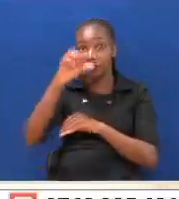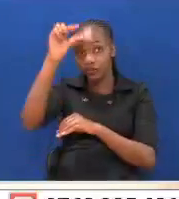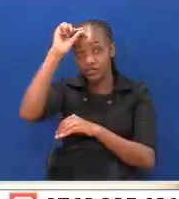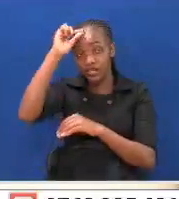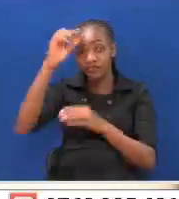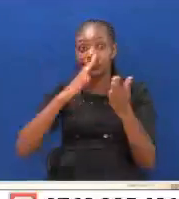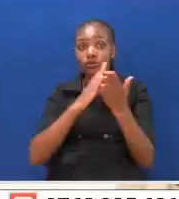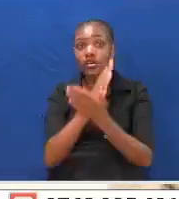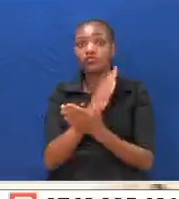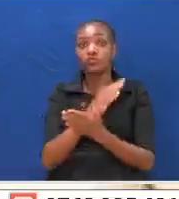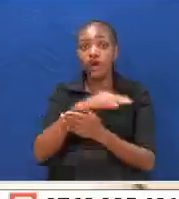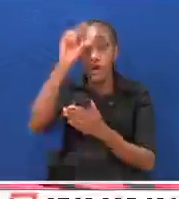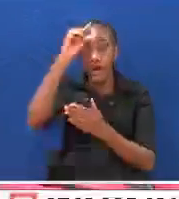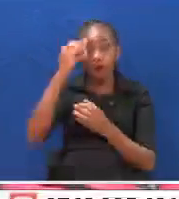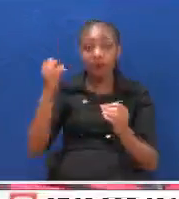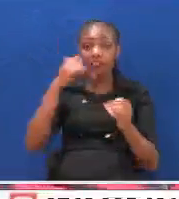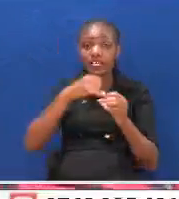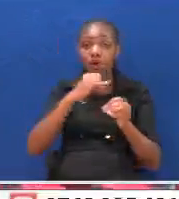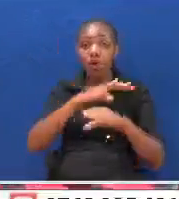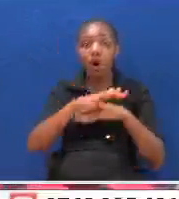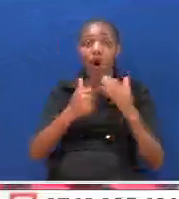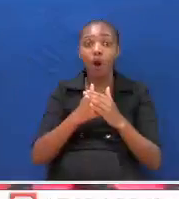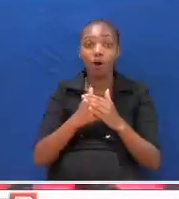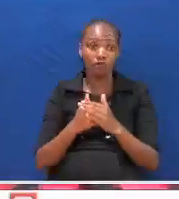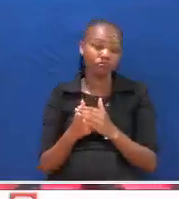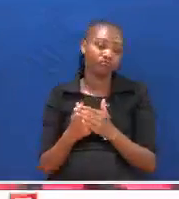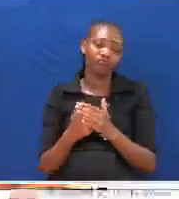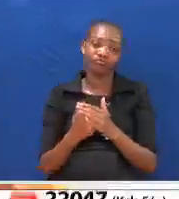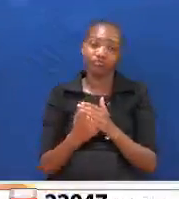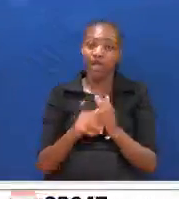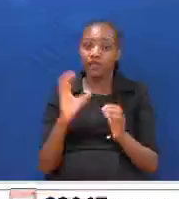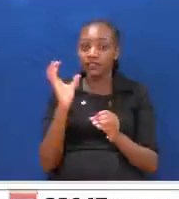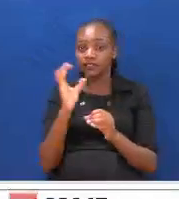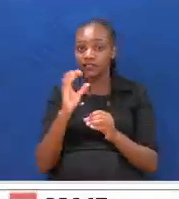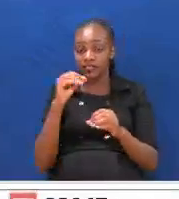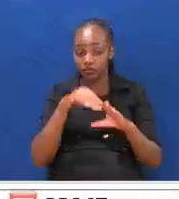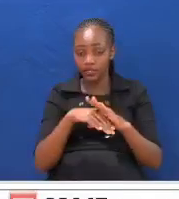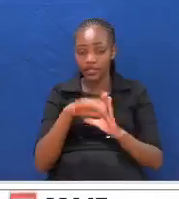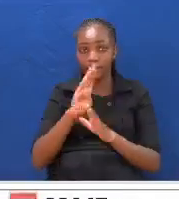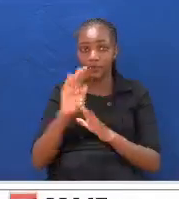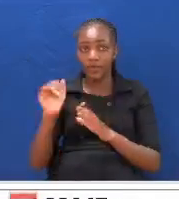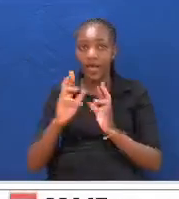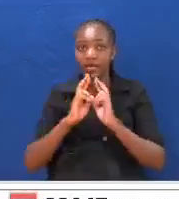ensure full inclusion of all citizens within the BBI report.